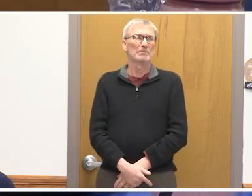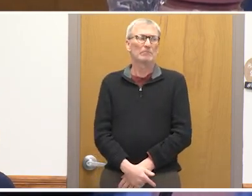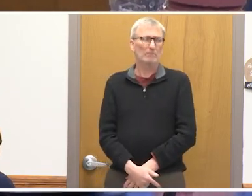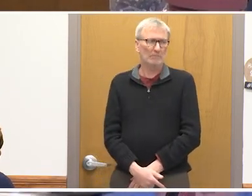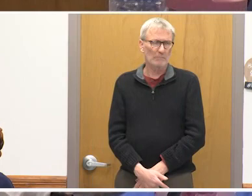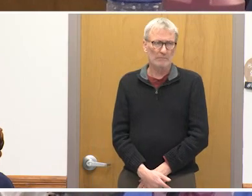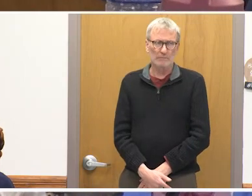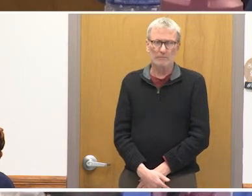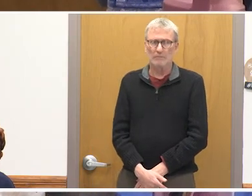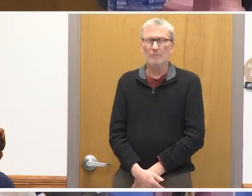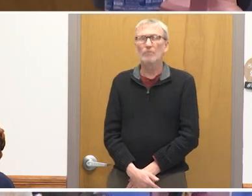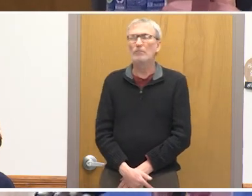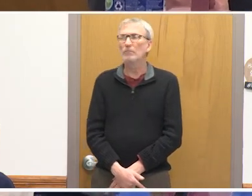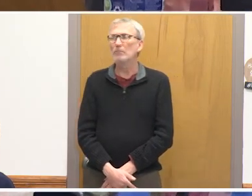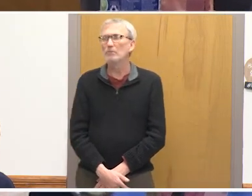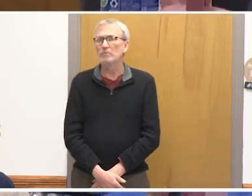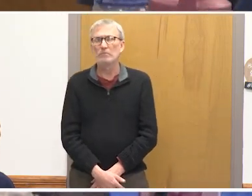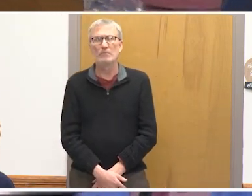iterations.